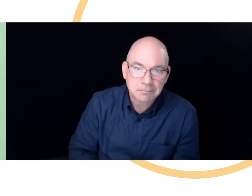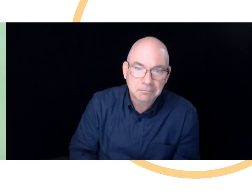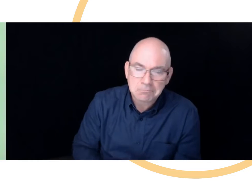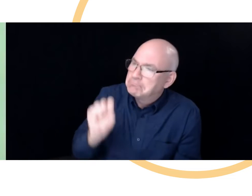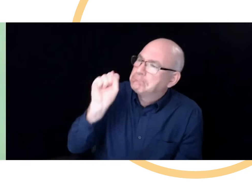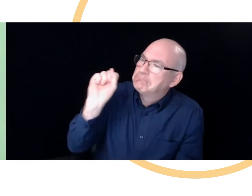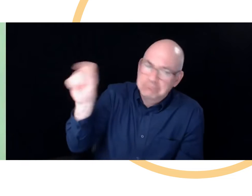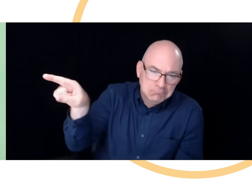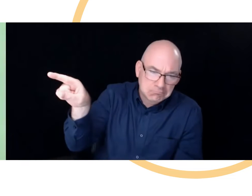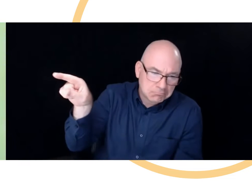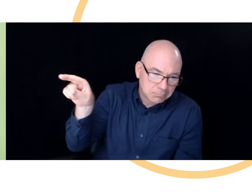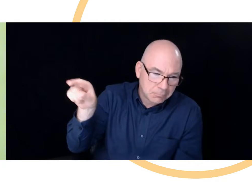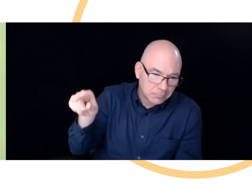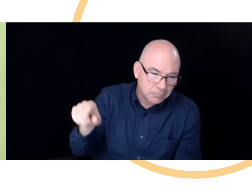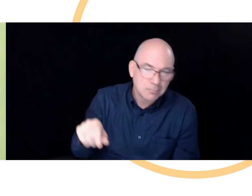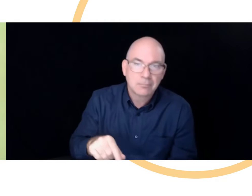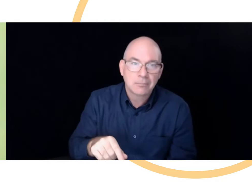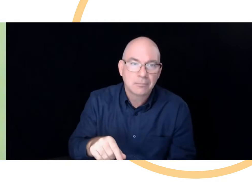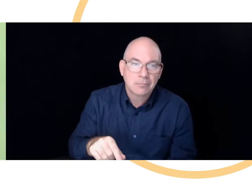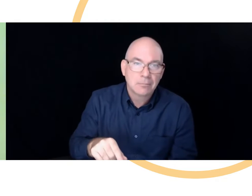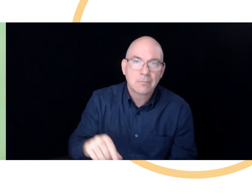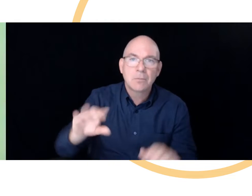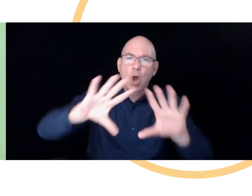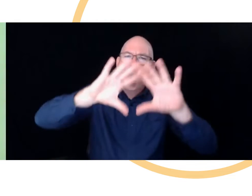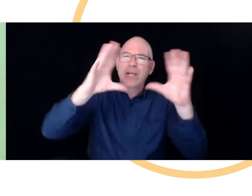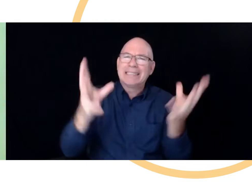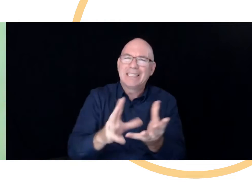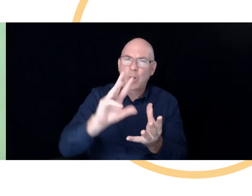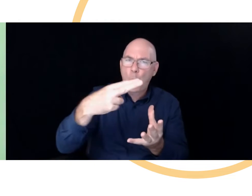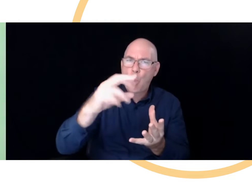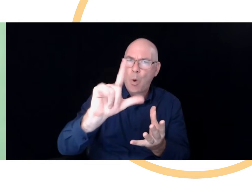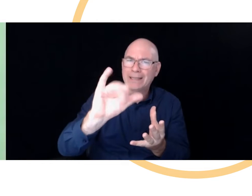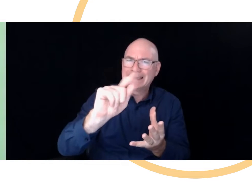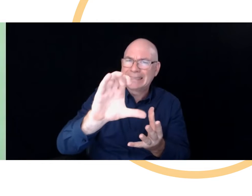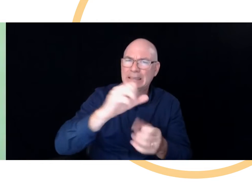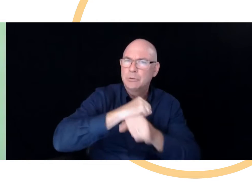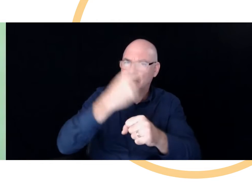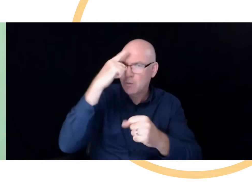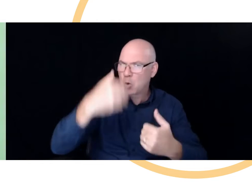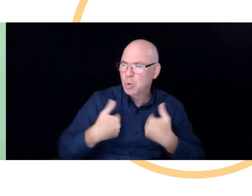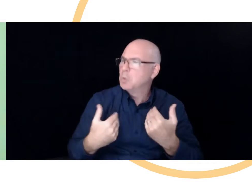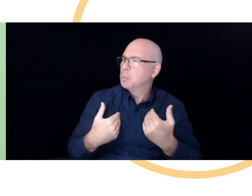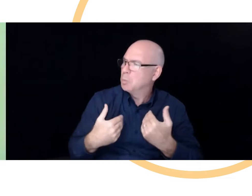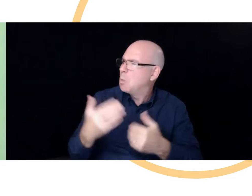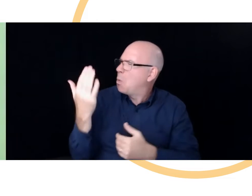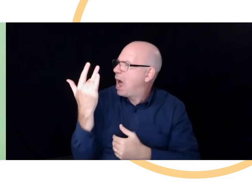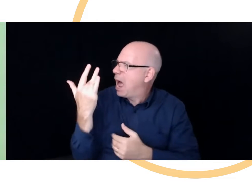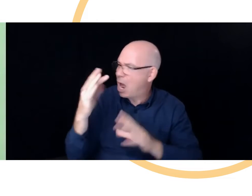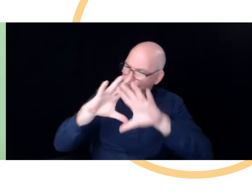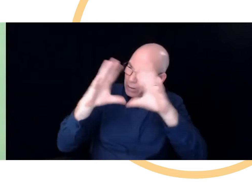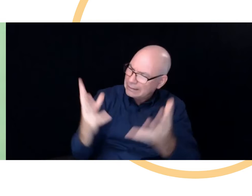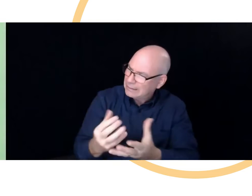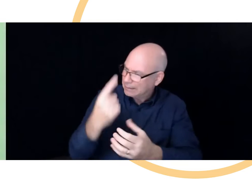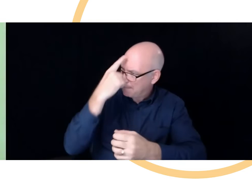question. Can you tell us a bit more about holistic protection for youth? Why are protection and mental health crucial in peace